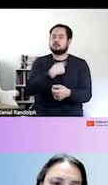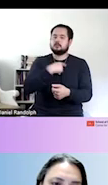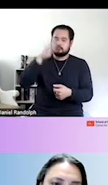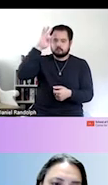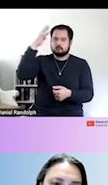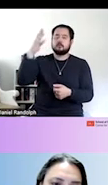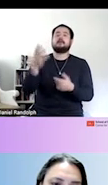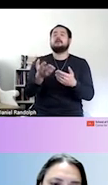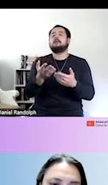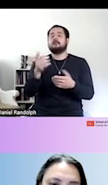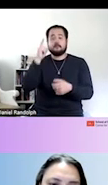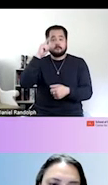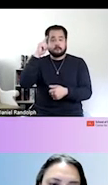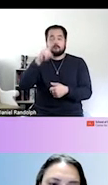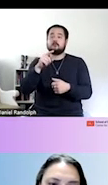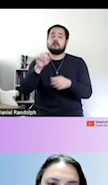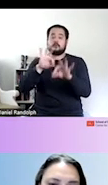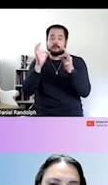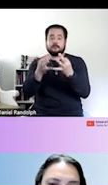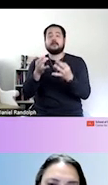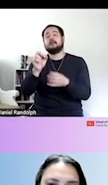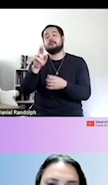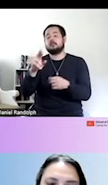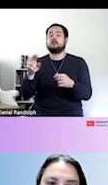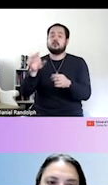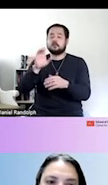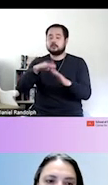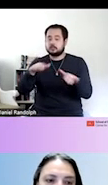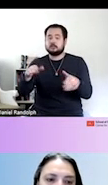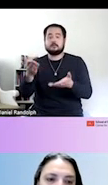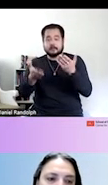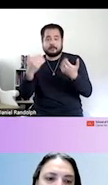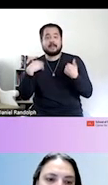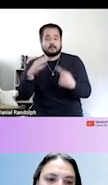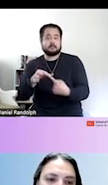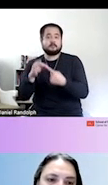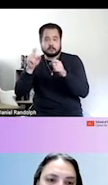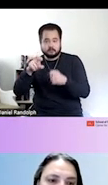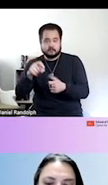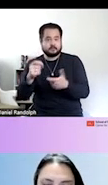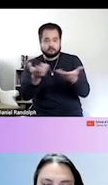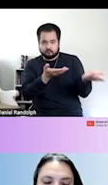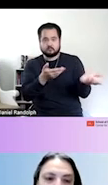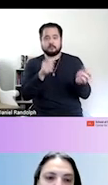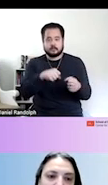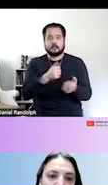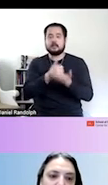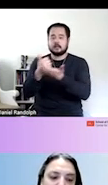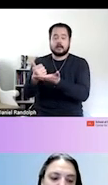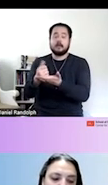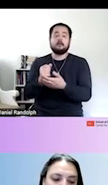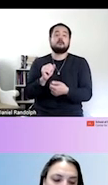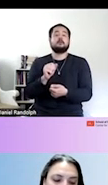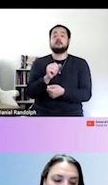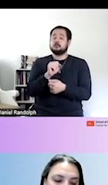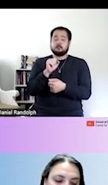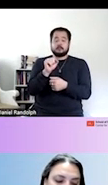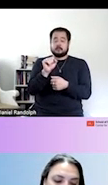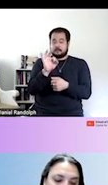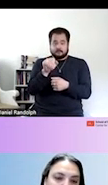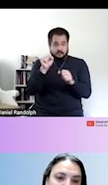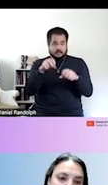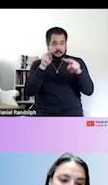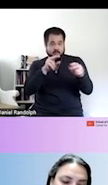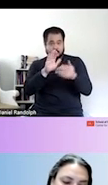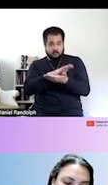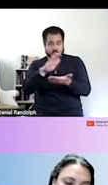needs. So it just is one of those things where it's just helpful, right? Where you have something on a piece of paper, you can kind of check off what you need, and kind